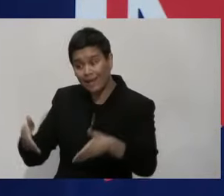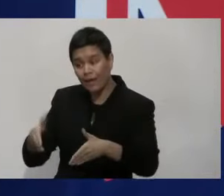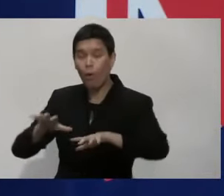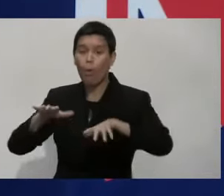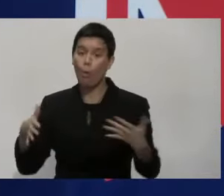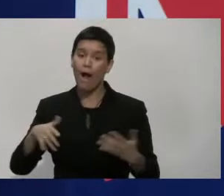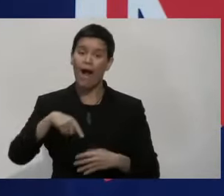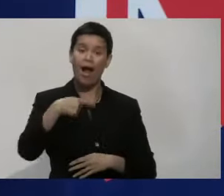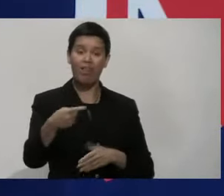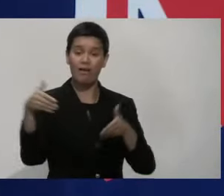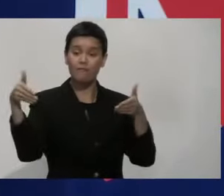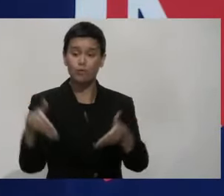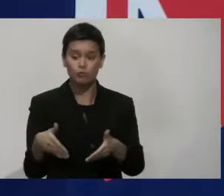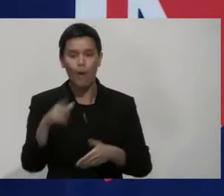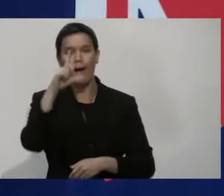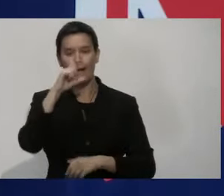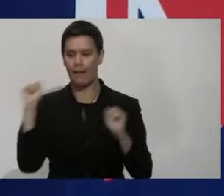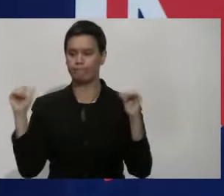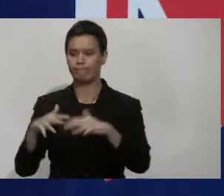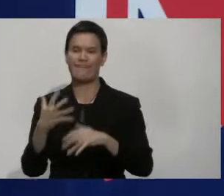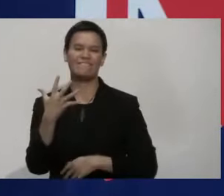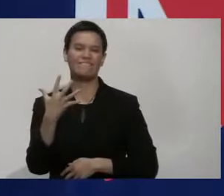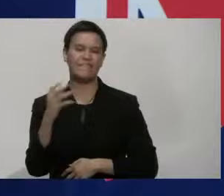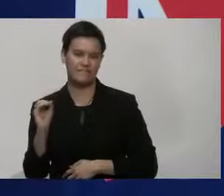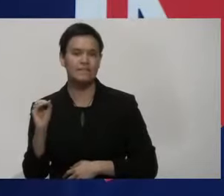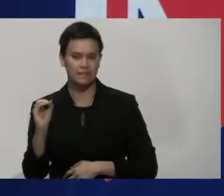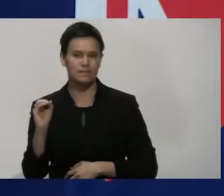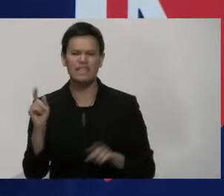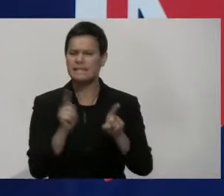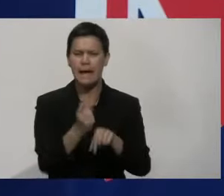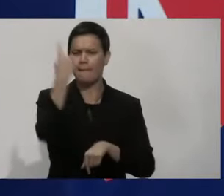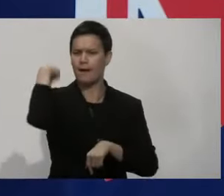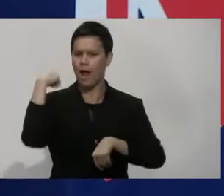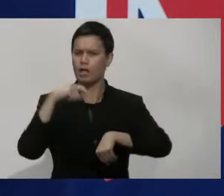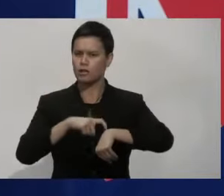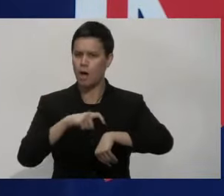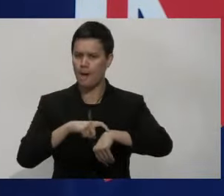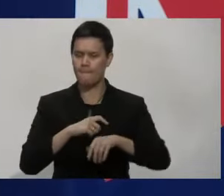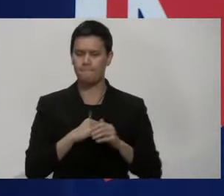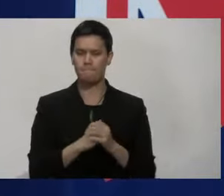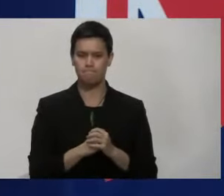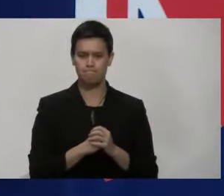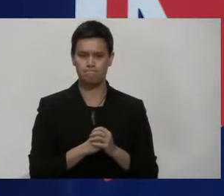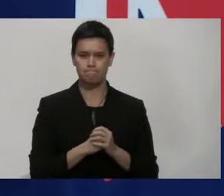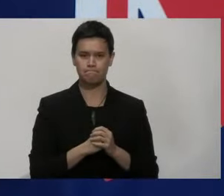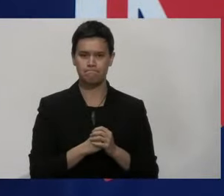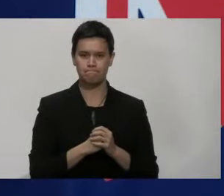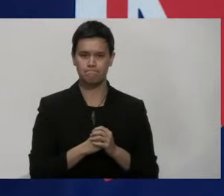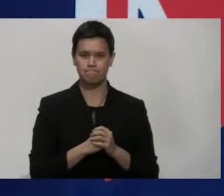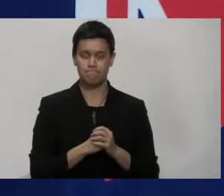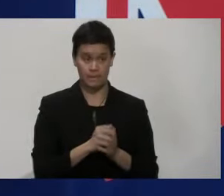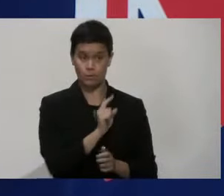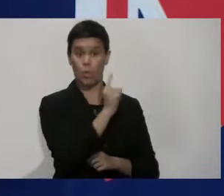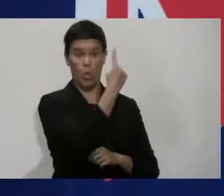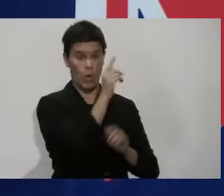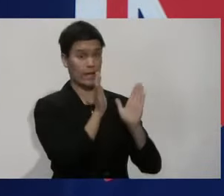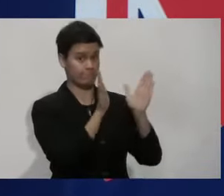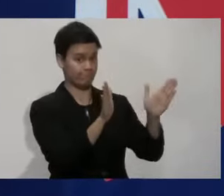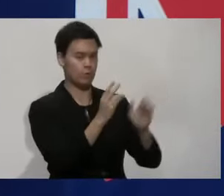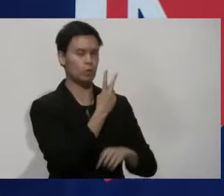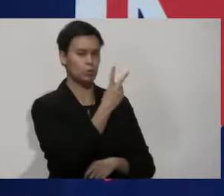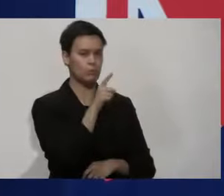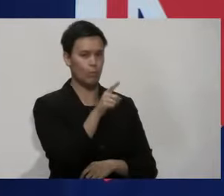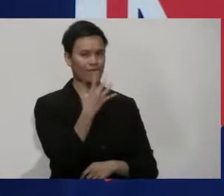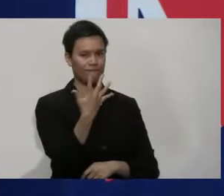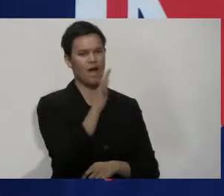stepped into level 2 gradually. The rest of the country will maintain the current level 2